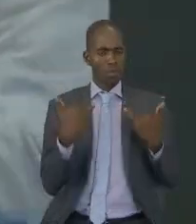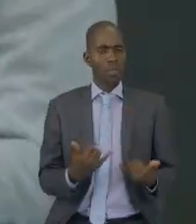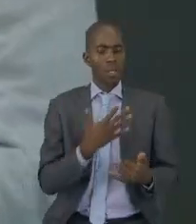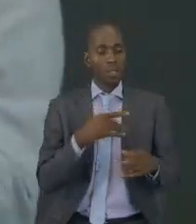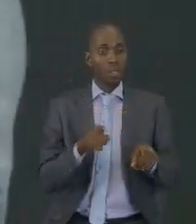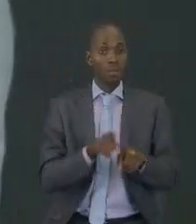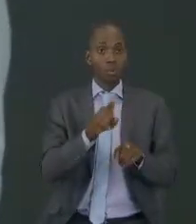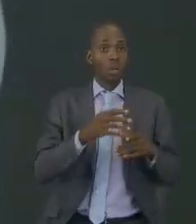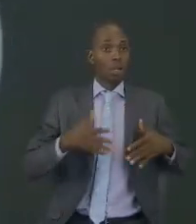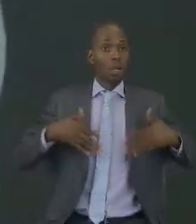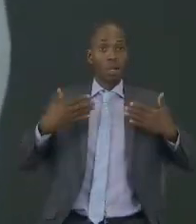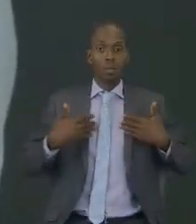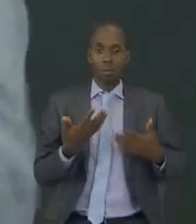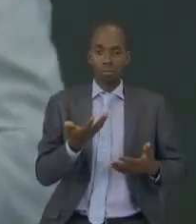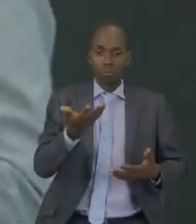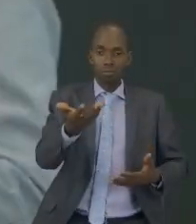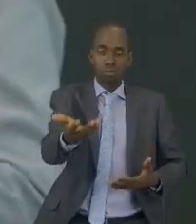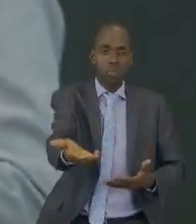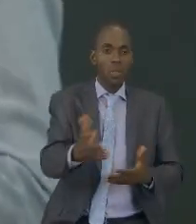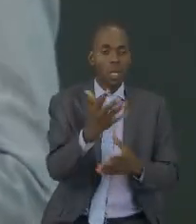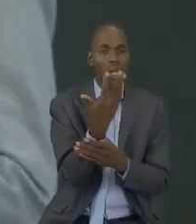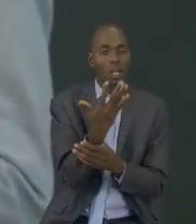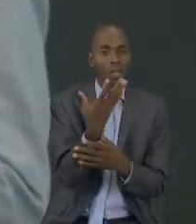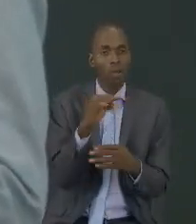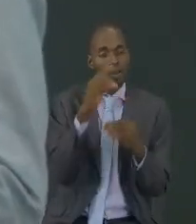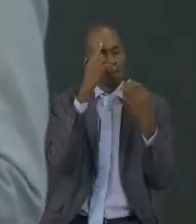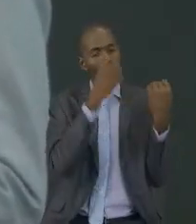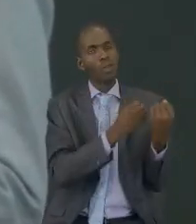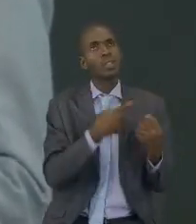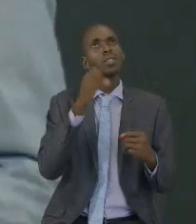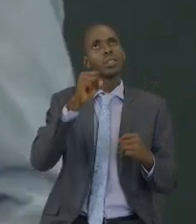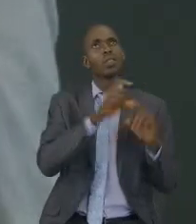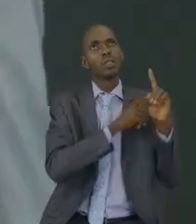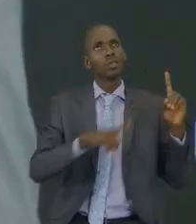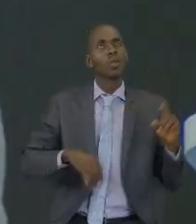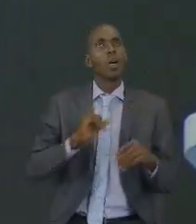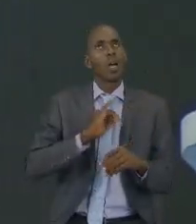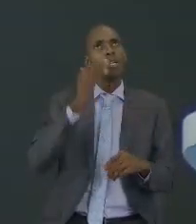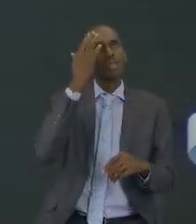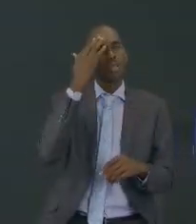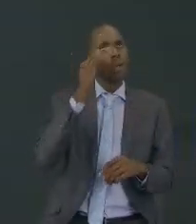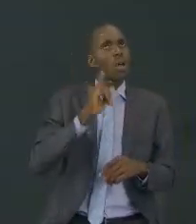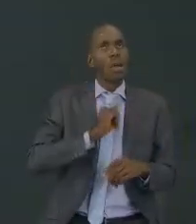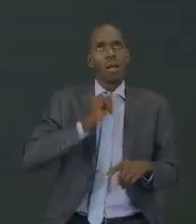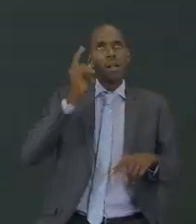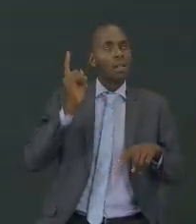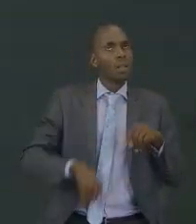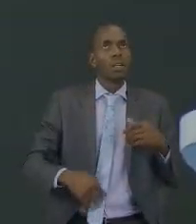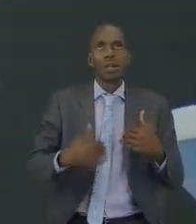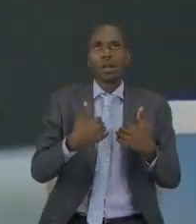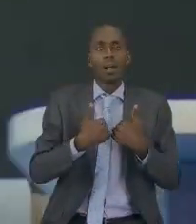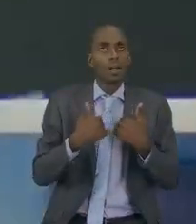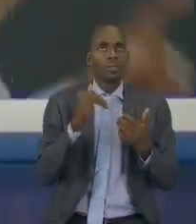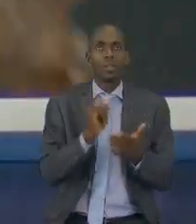stretch out your hand of faith and you say, yes, Lord, I know I cannot have